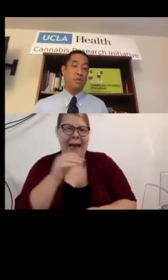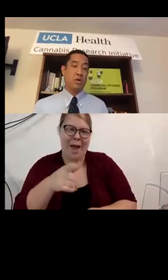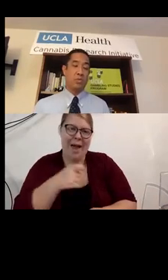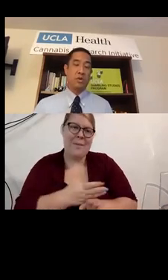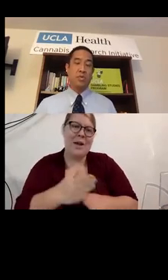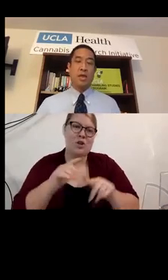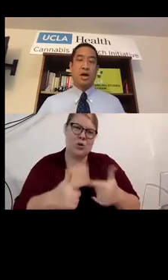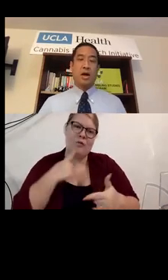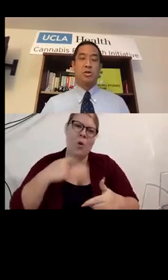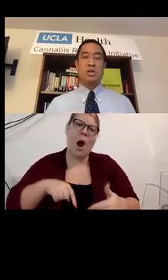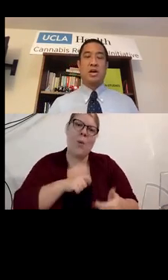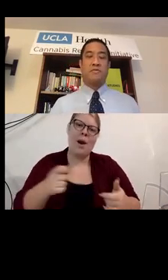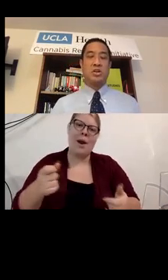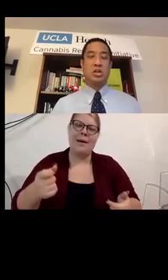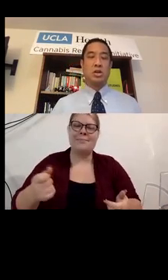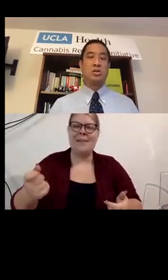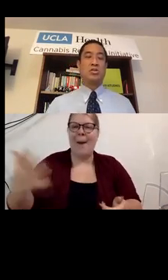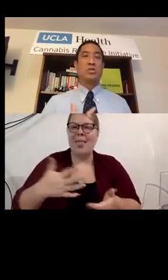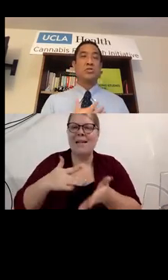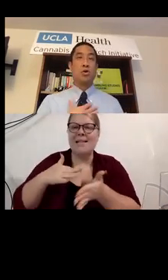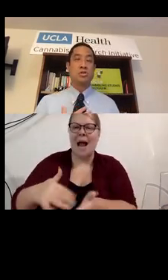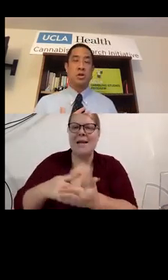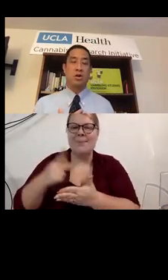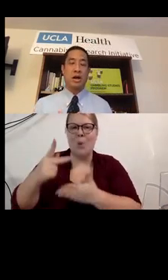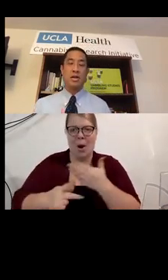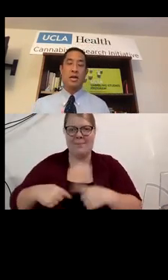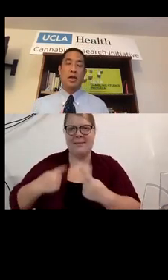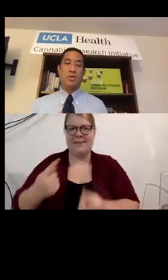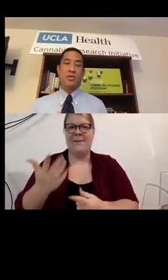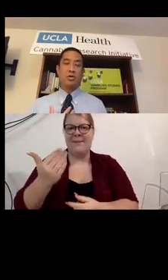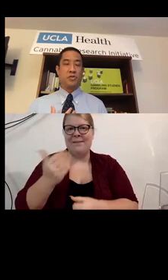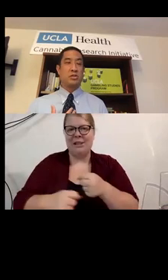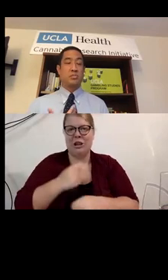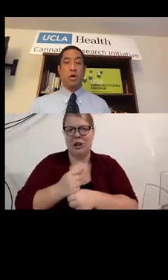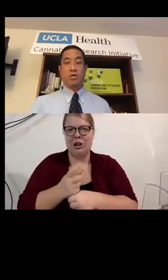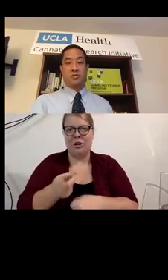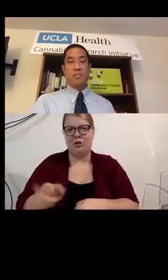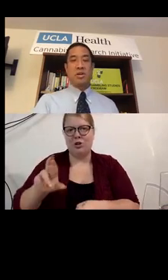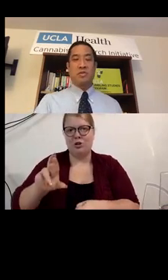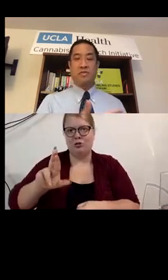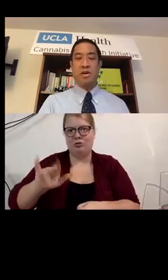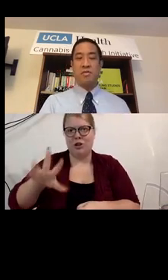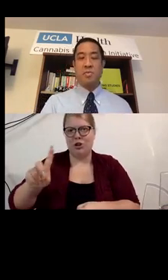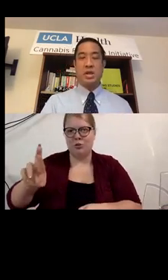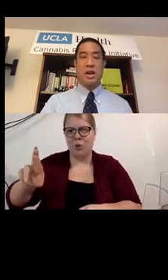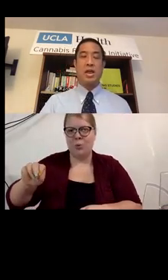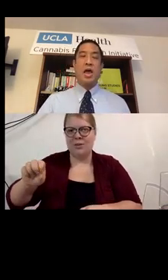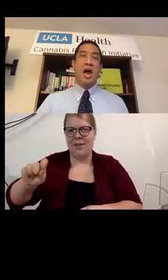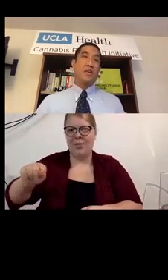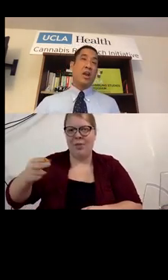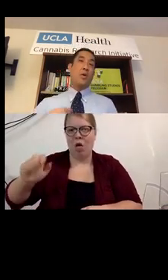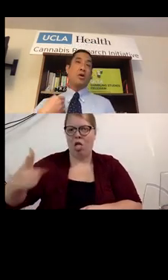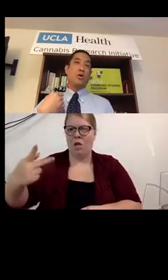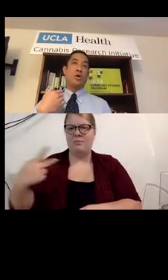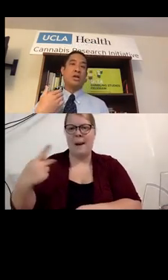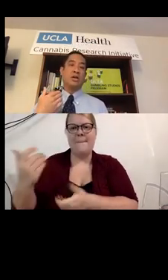studies program. We've been doing this now for 15 years. Dr. Richard Rosenthal and I have been close friends and partners from this from the very, very beginning. And